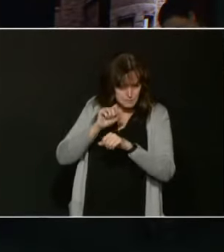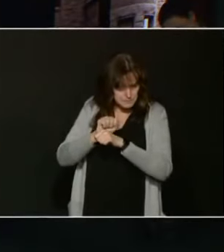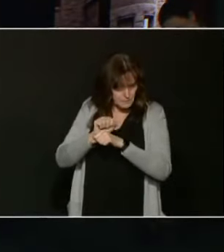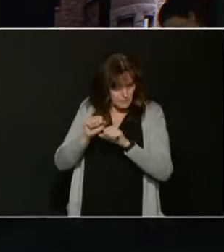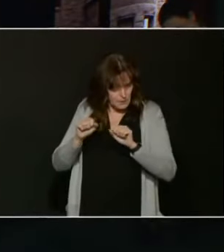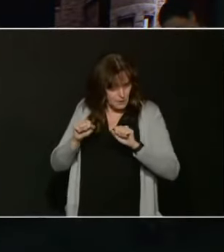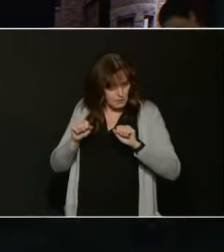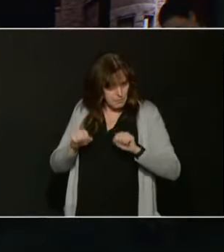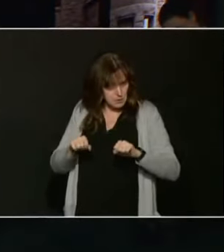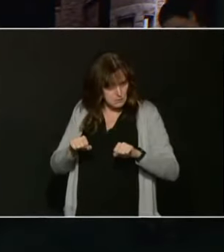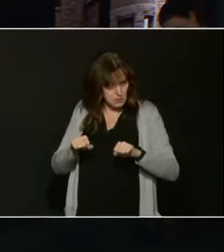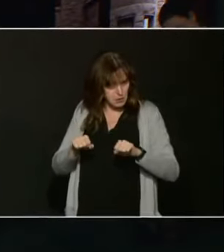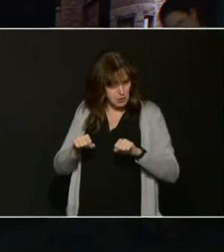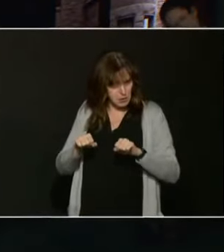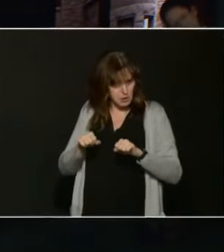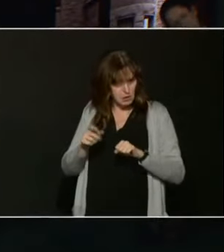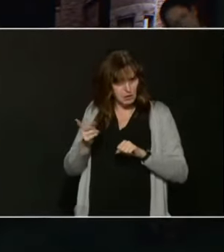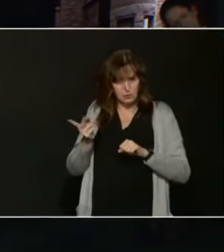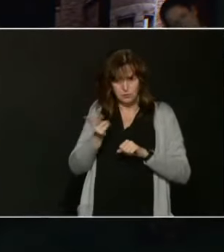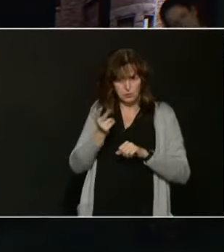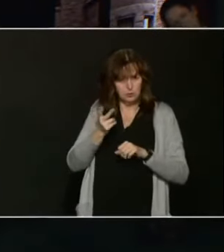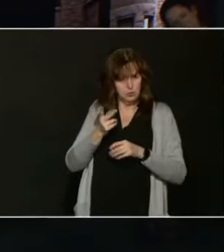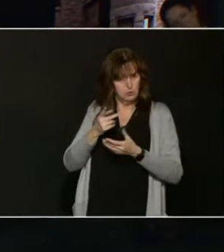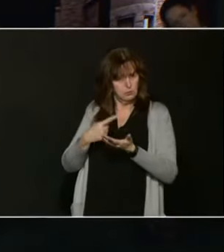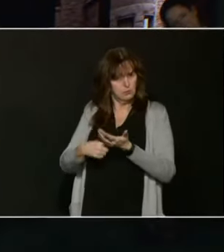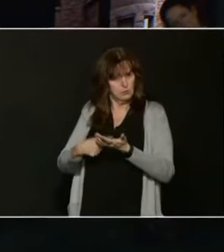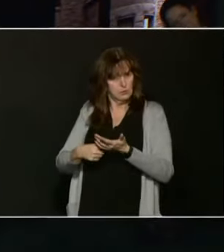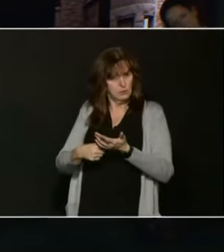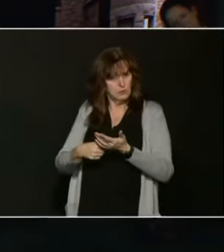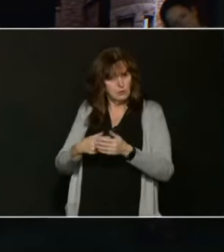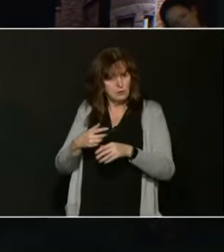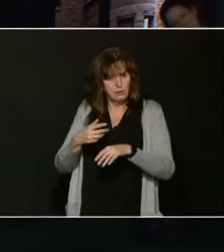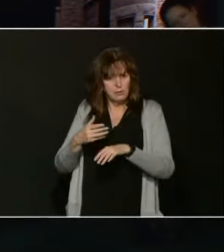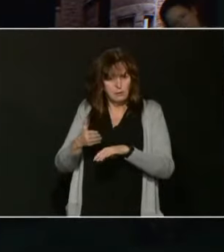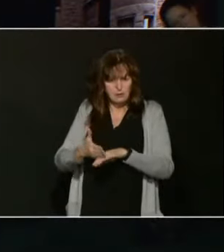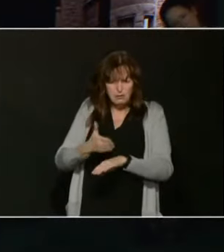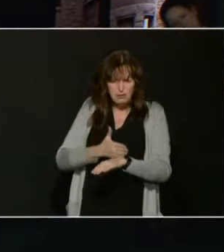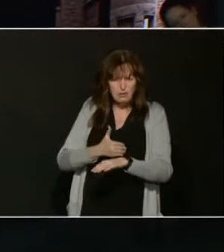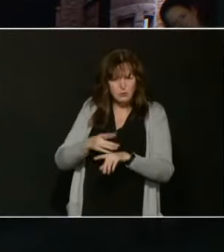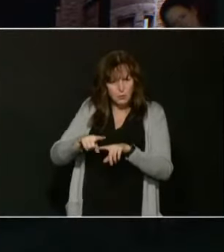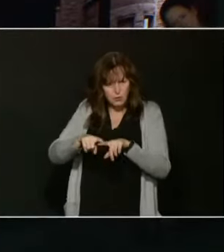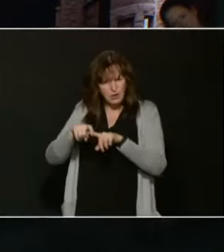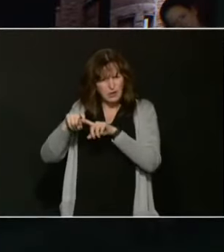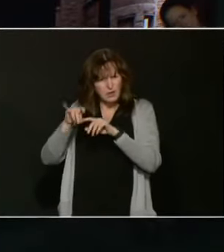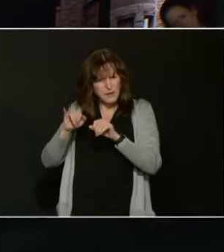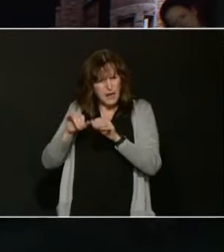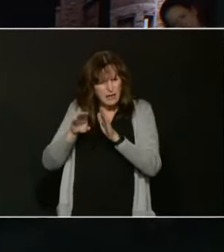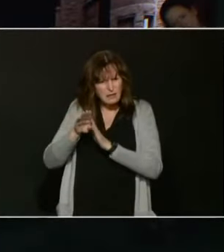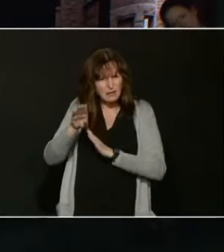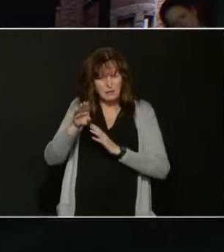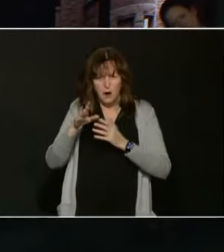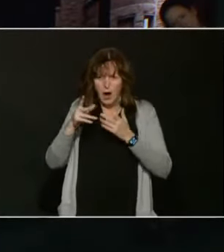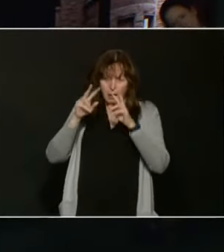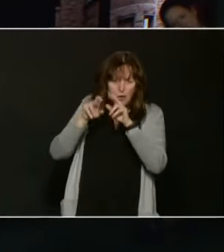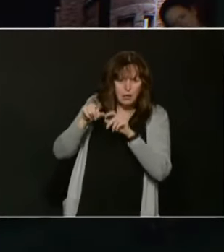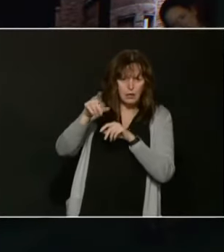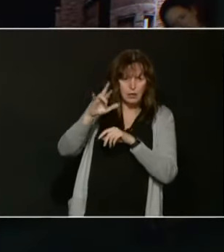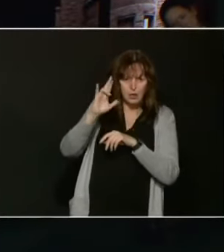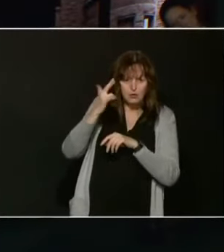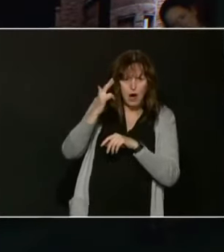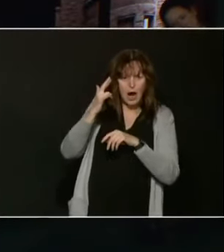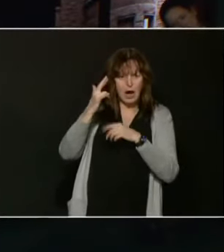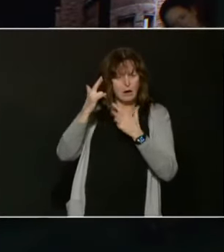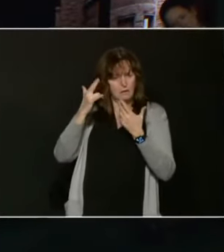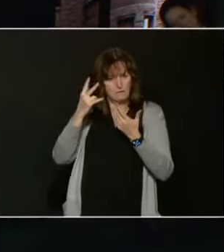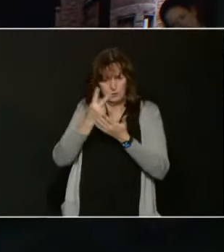about the progress is stalled and you're looking at, our actions over the next few weeks will determine